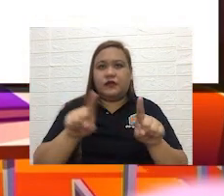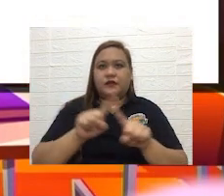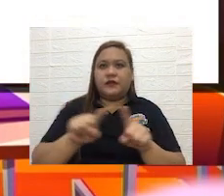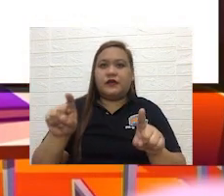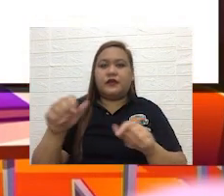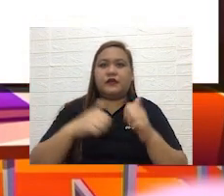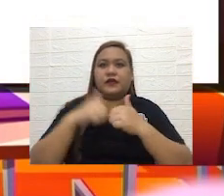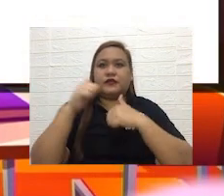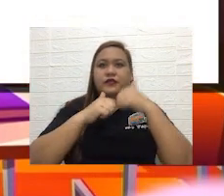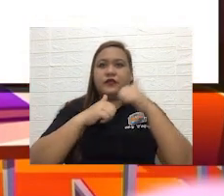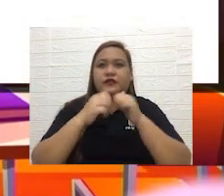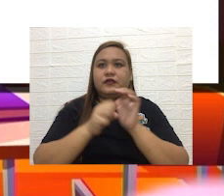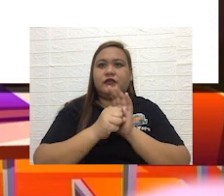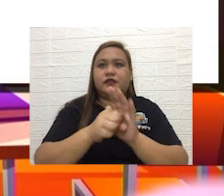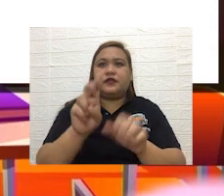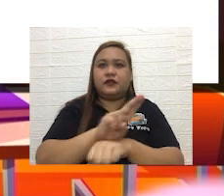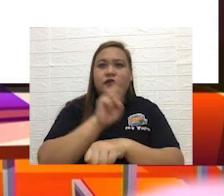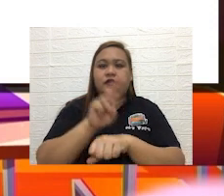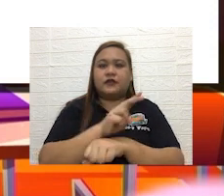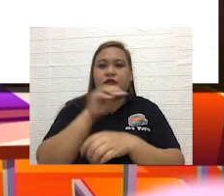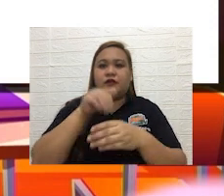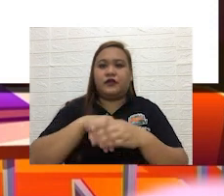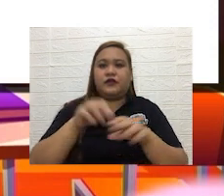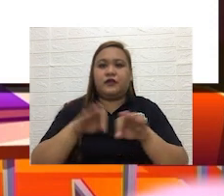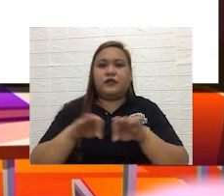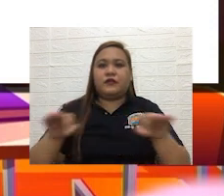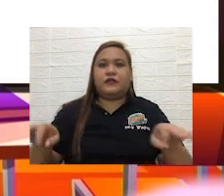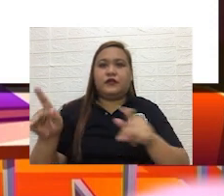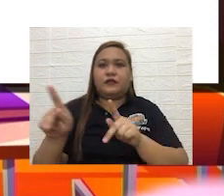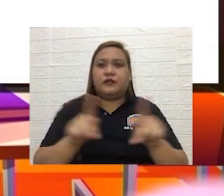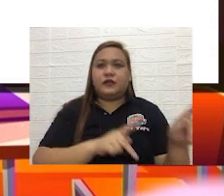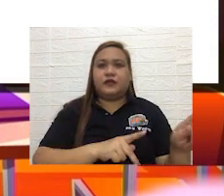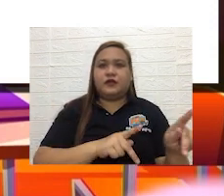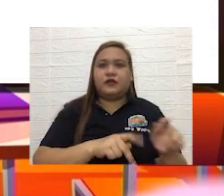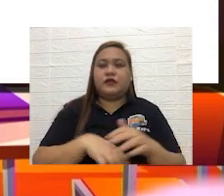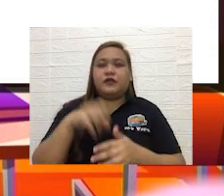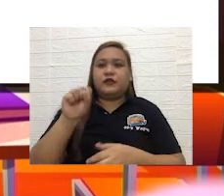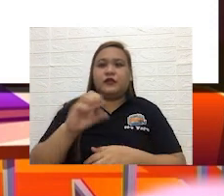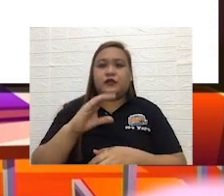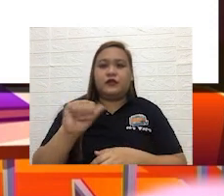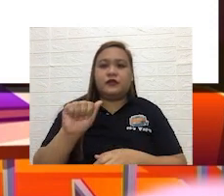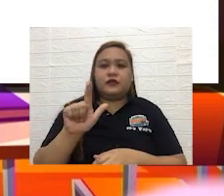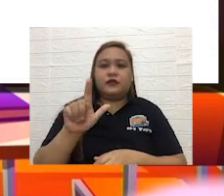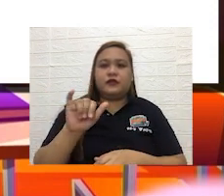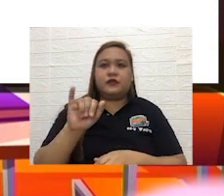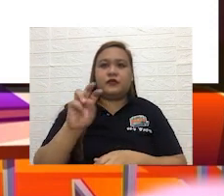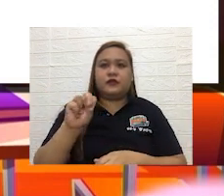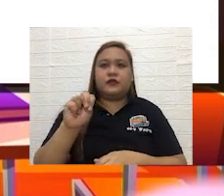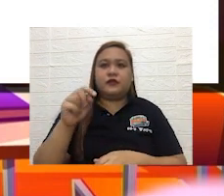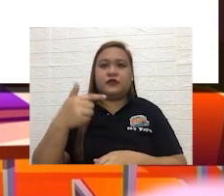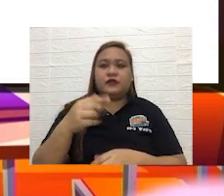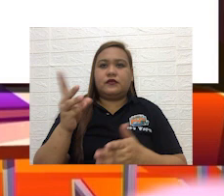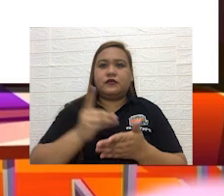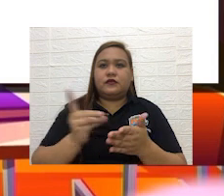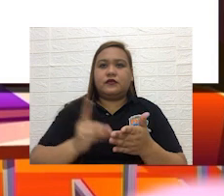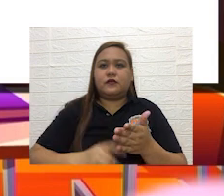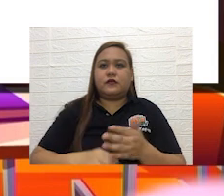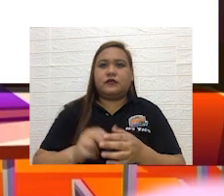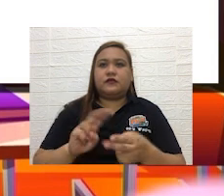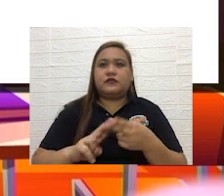the different architectural symbols used in floor planning. Number 2, you were acquainted with scaling